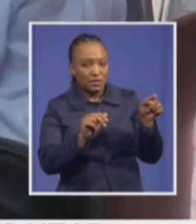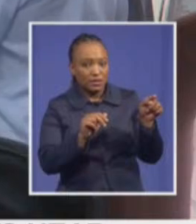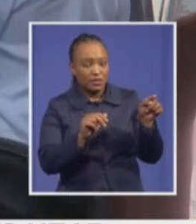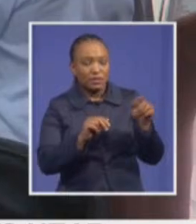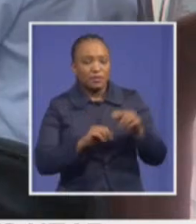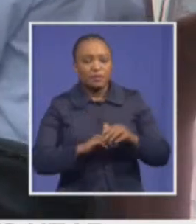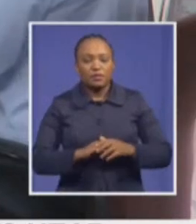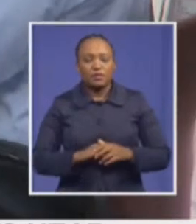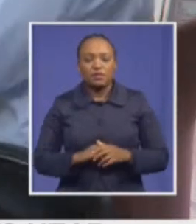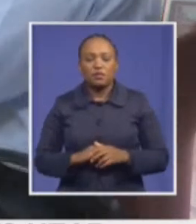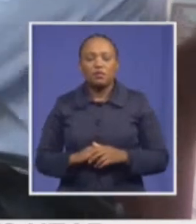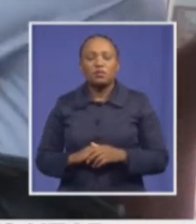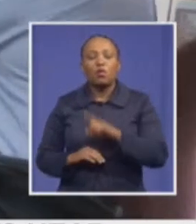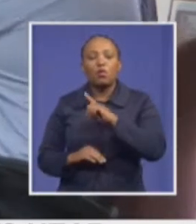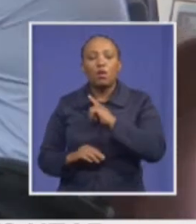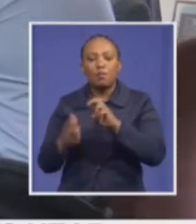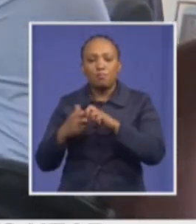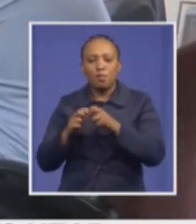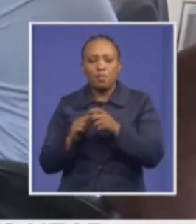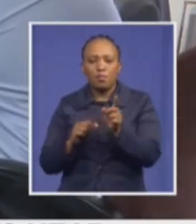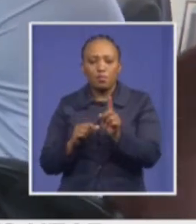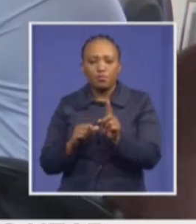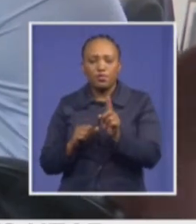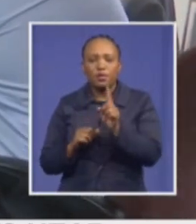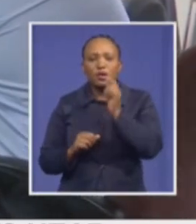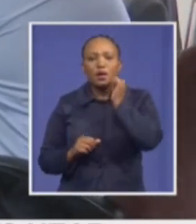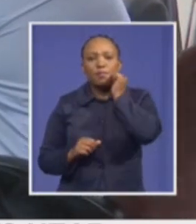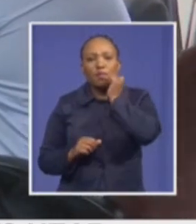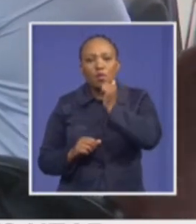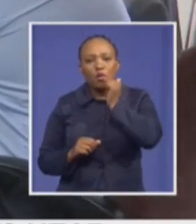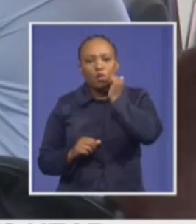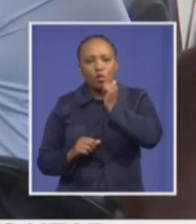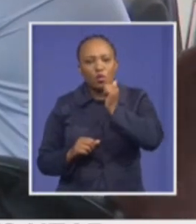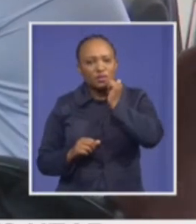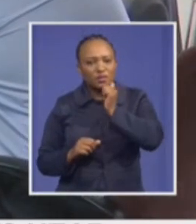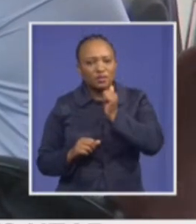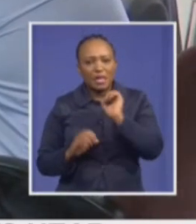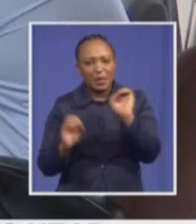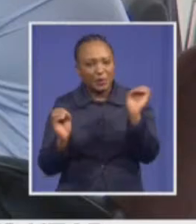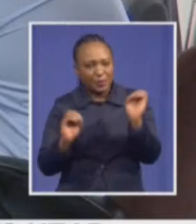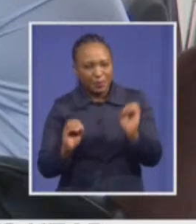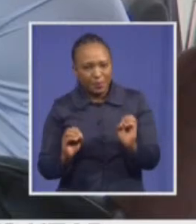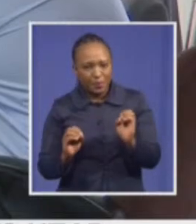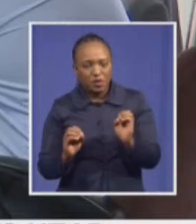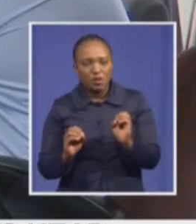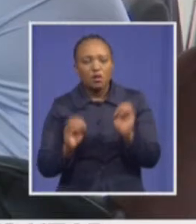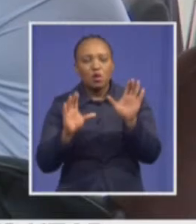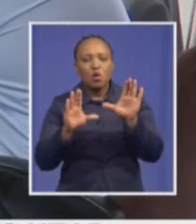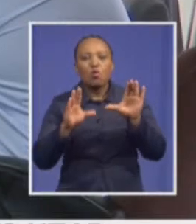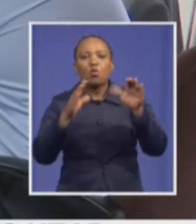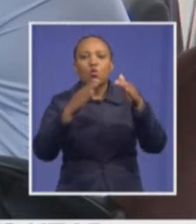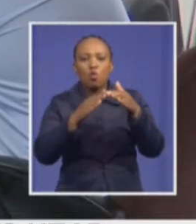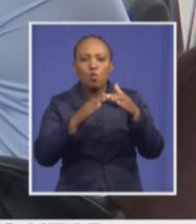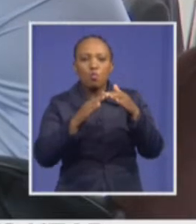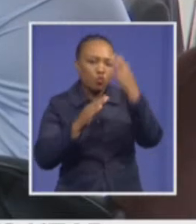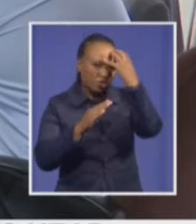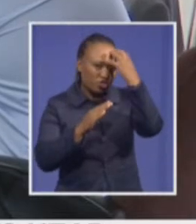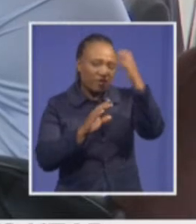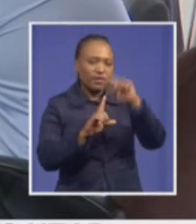that apology didn't come from your group chief executive, somebody would have carried the headline, SABC defies court